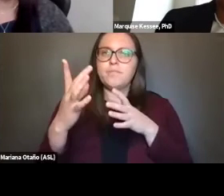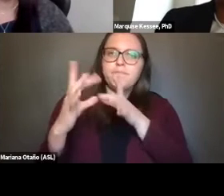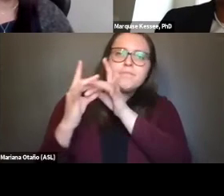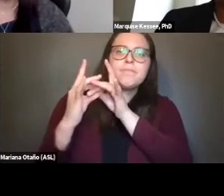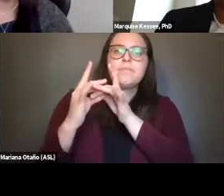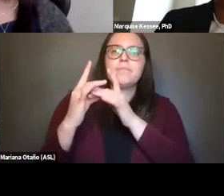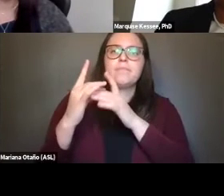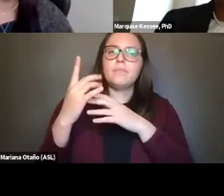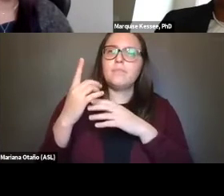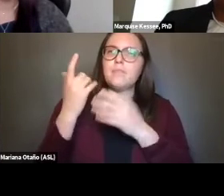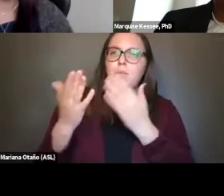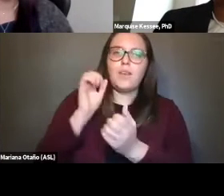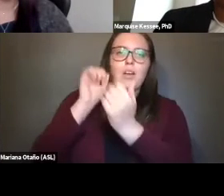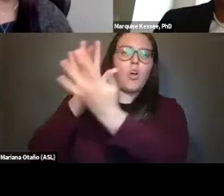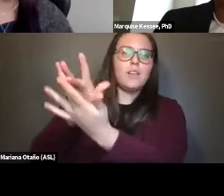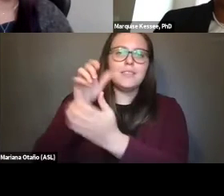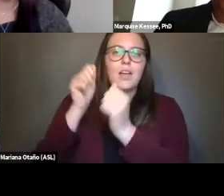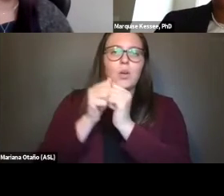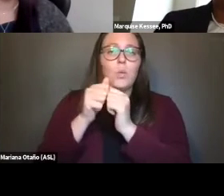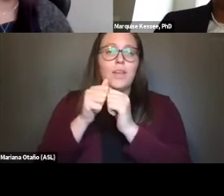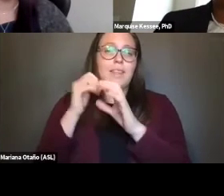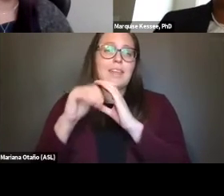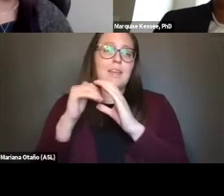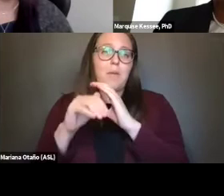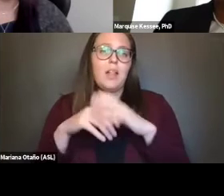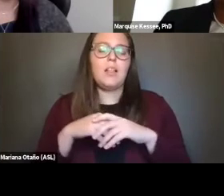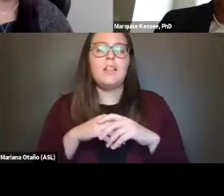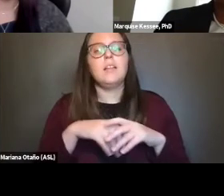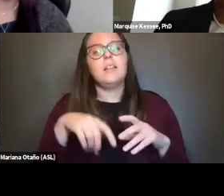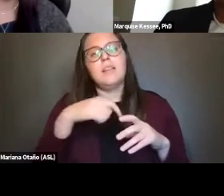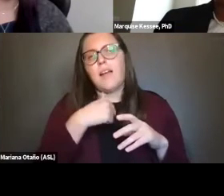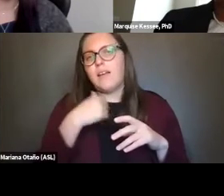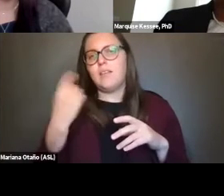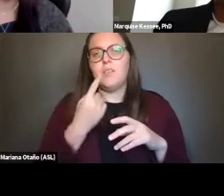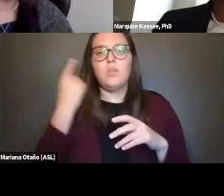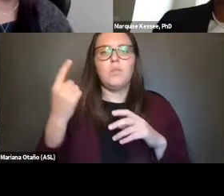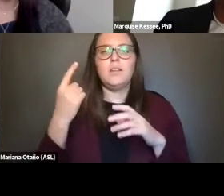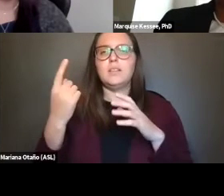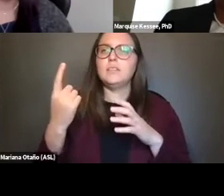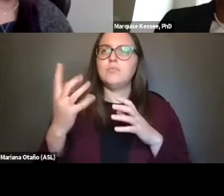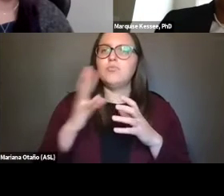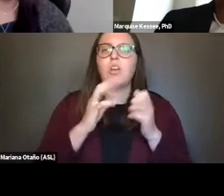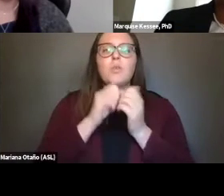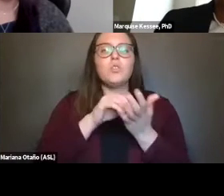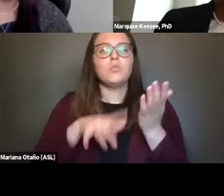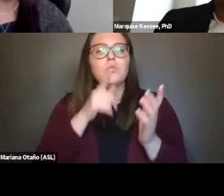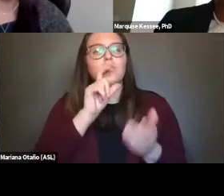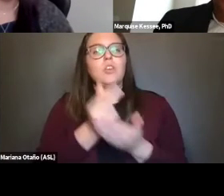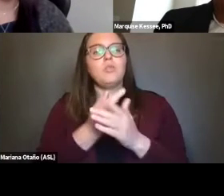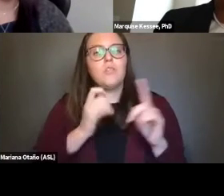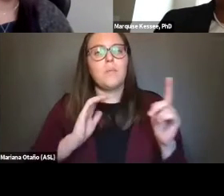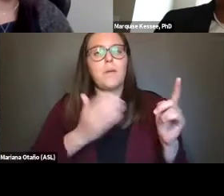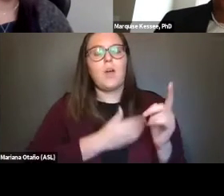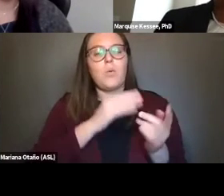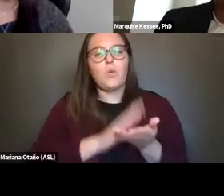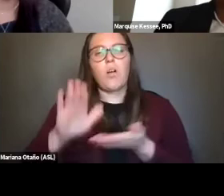reach out with an email and make that contact. I confer with students all the time who who have graduated from our college, but they